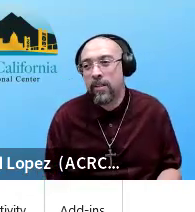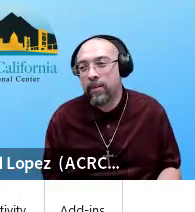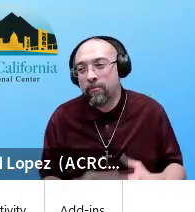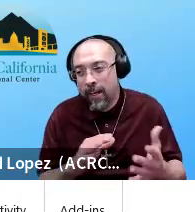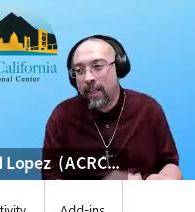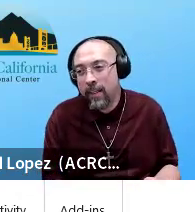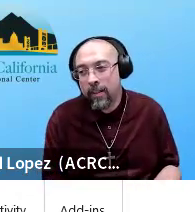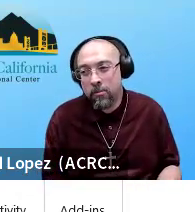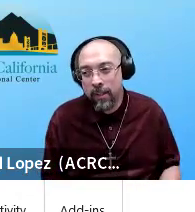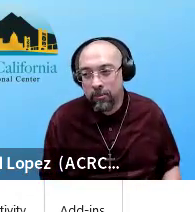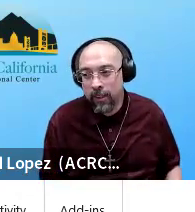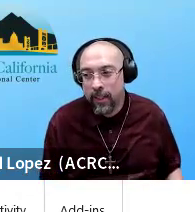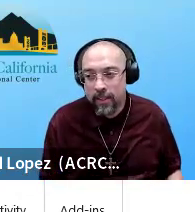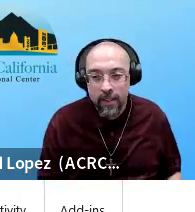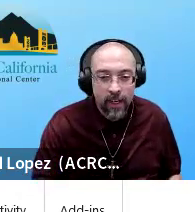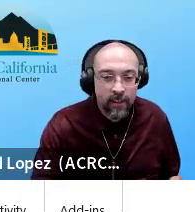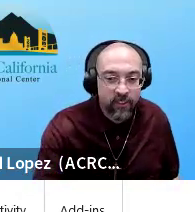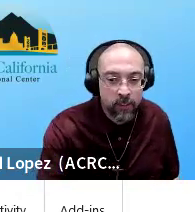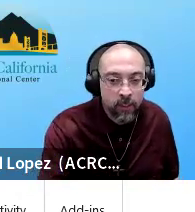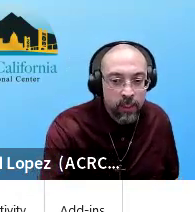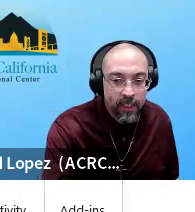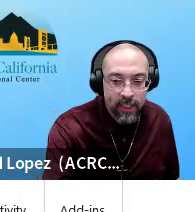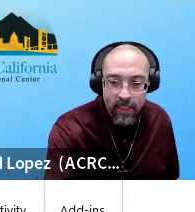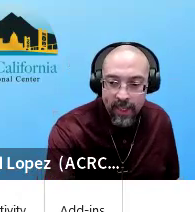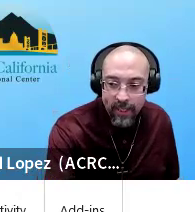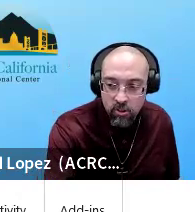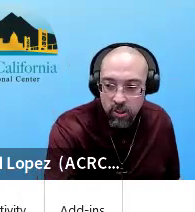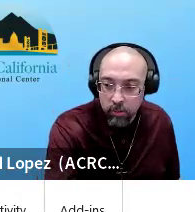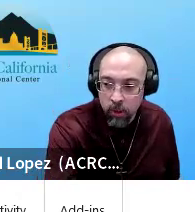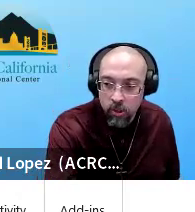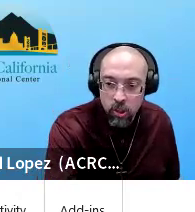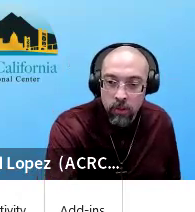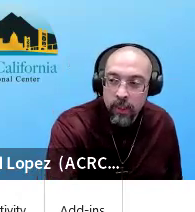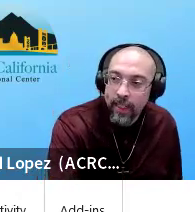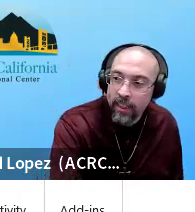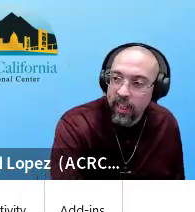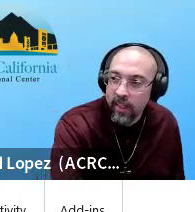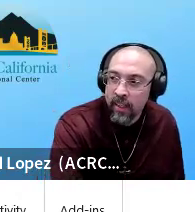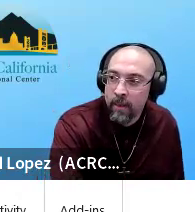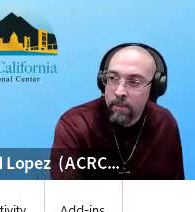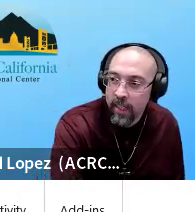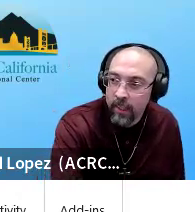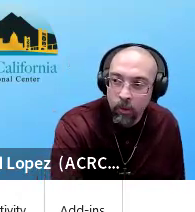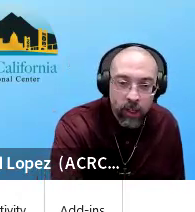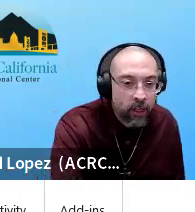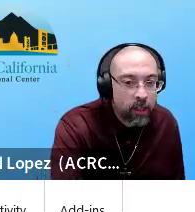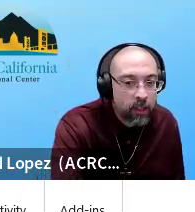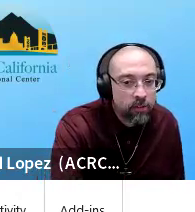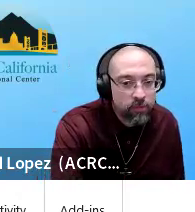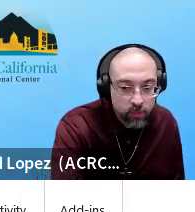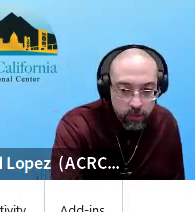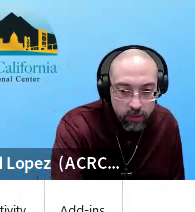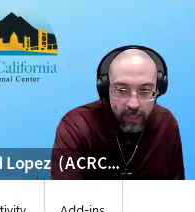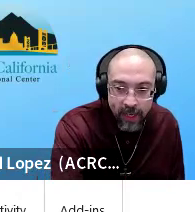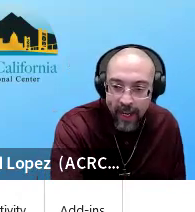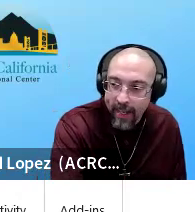all these areas, but right here is where they really get stuck, I feel, and they need that extra support. So educating them, making them aware